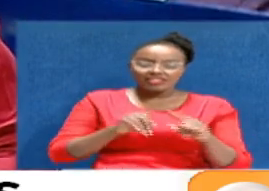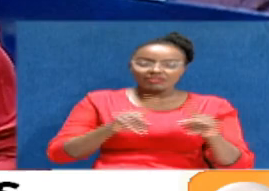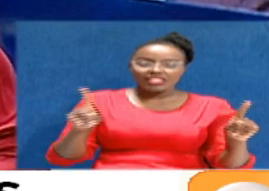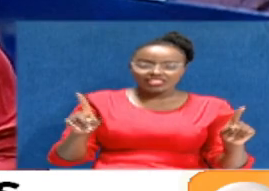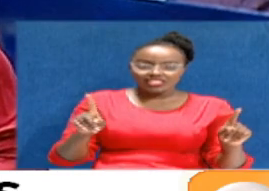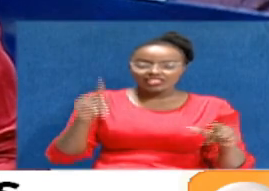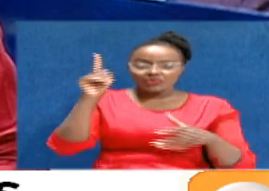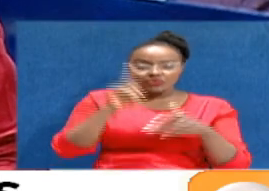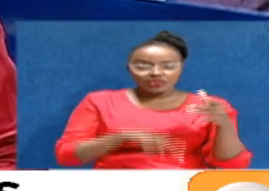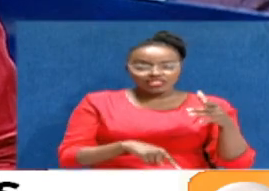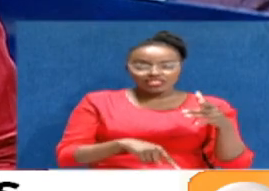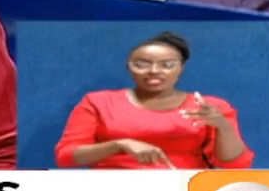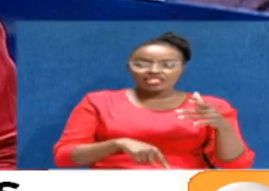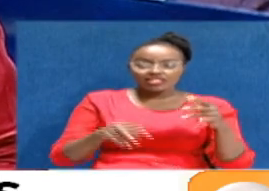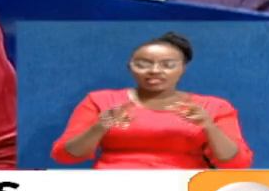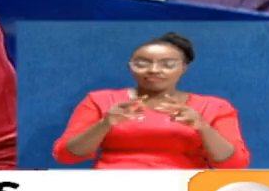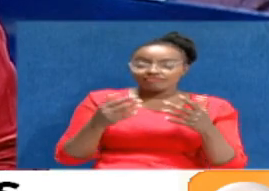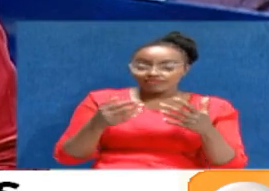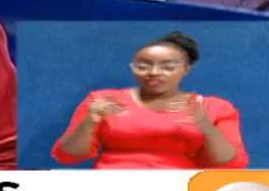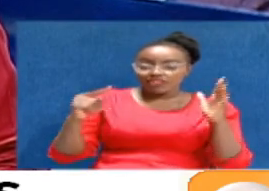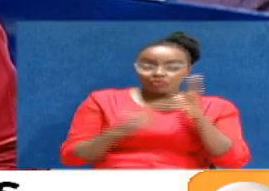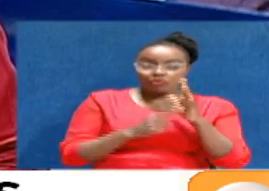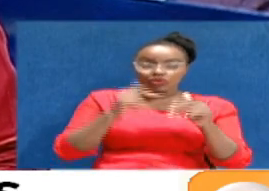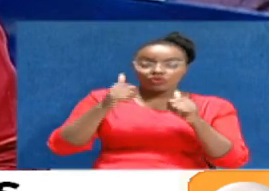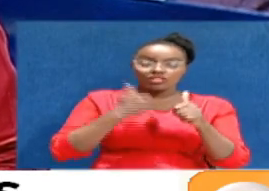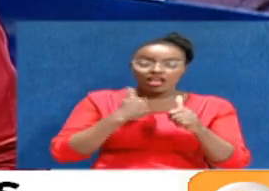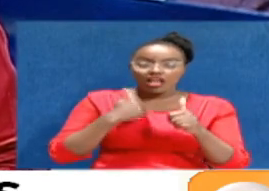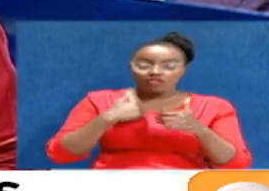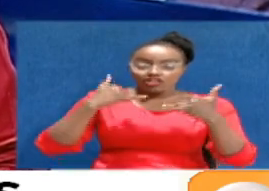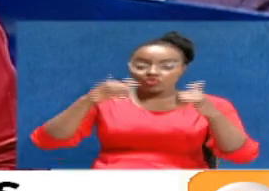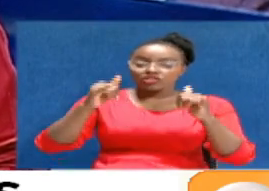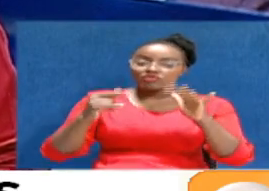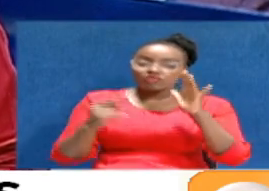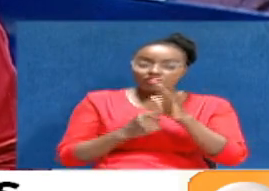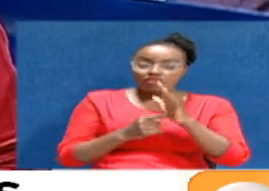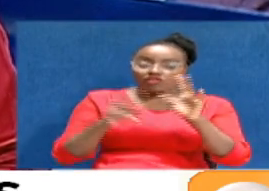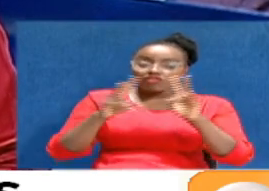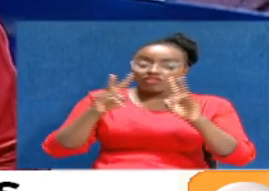But I think what is really the point I am making